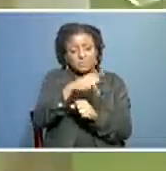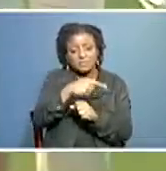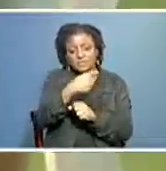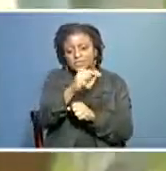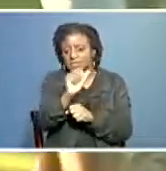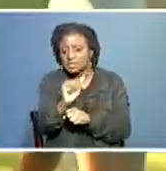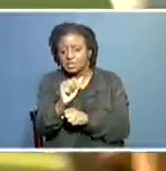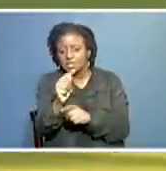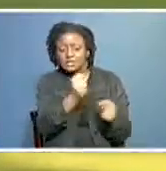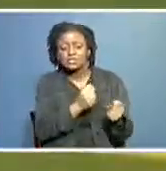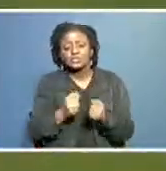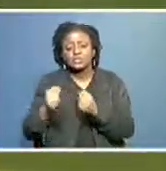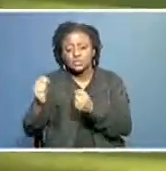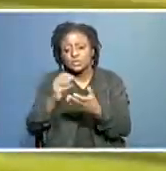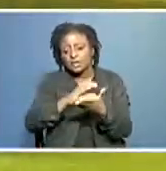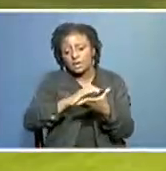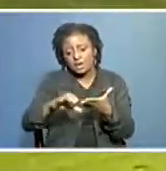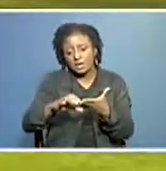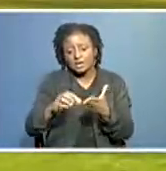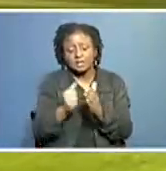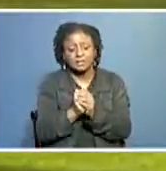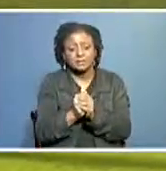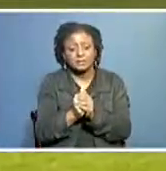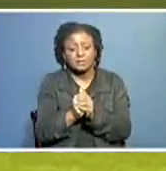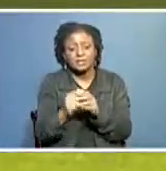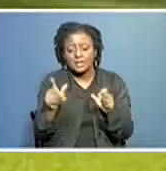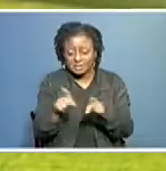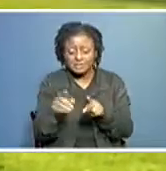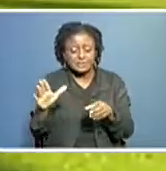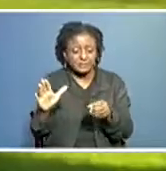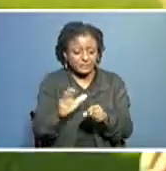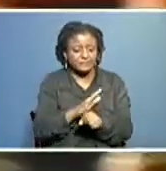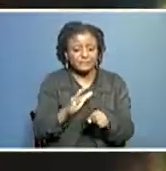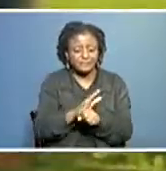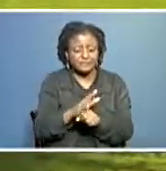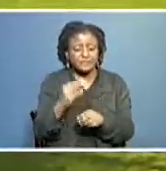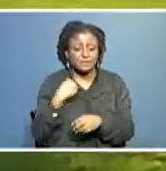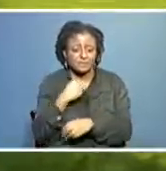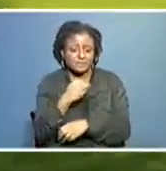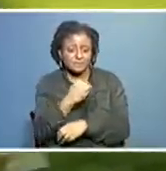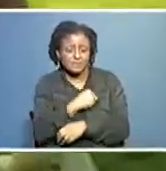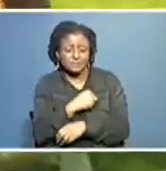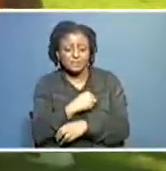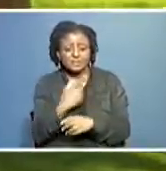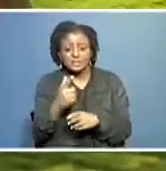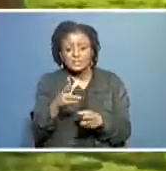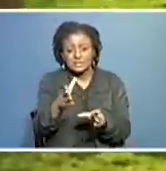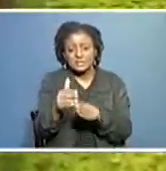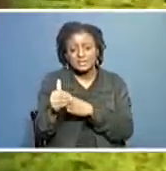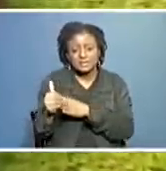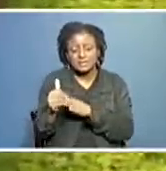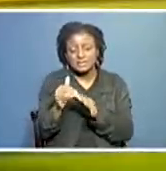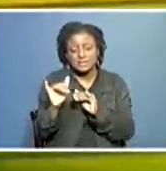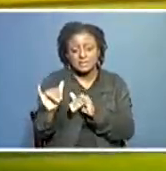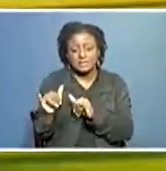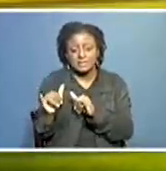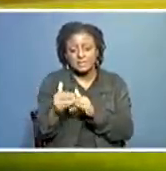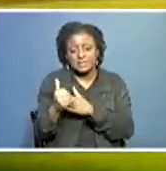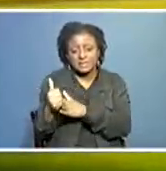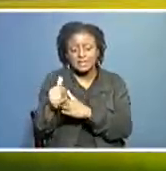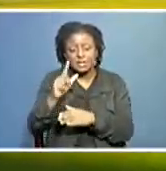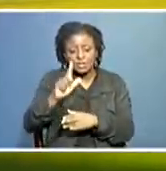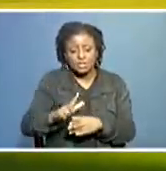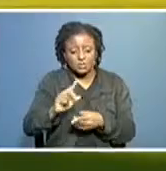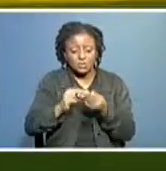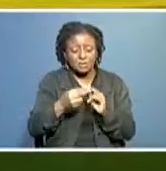a full member. Entering the final round, Bhatia found himself 3 back of the lead, needing a low number on Wednesday to have a chance, and he did